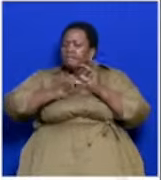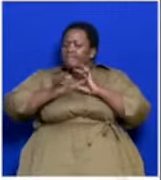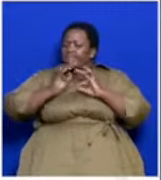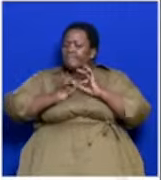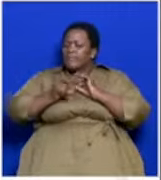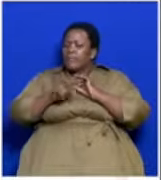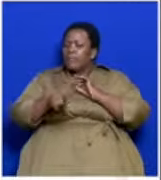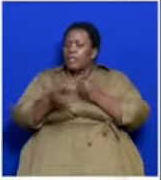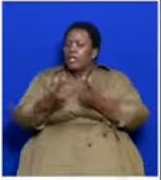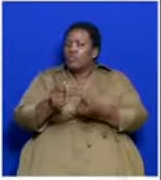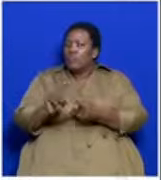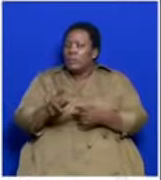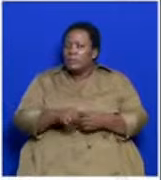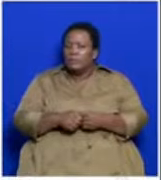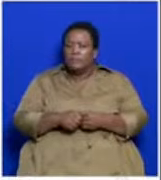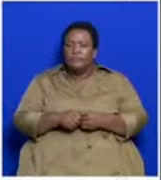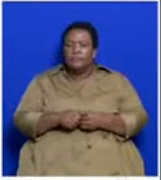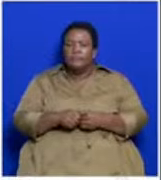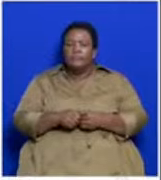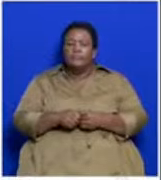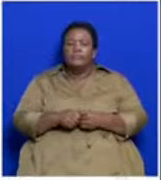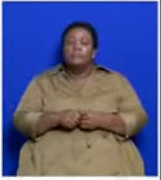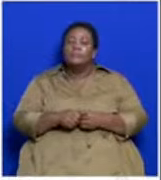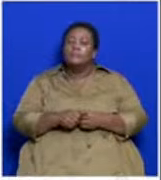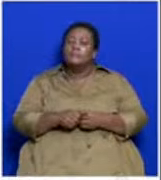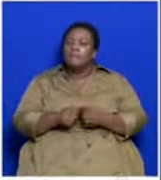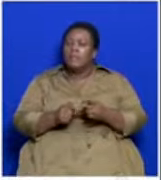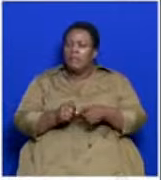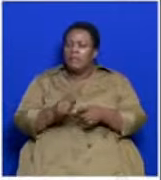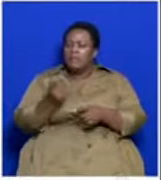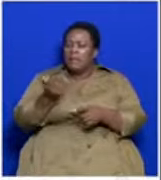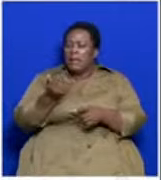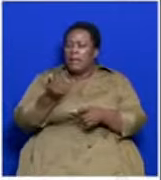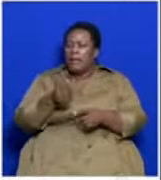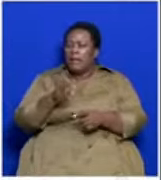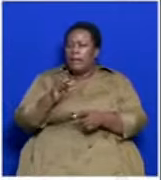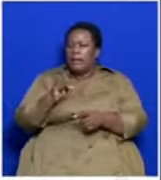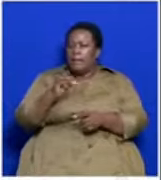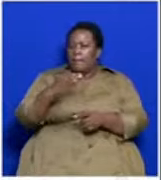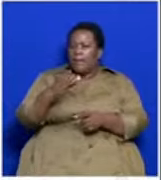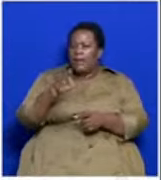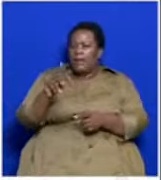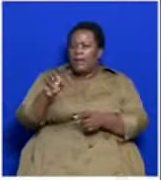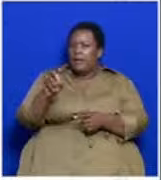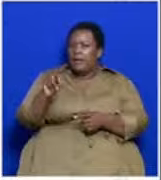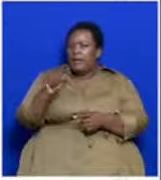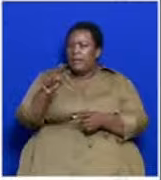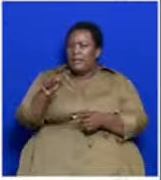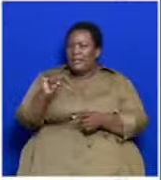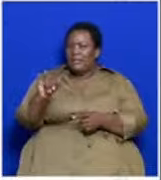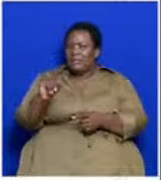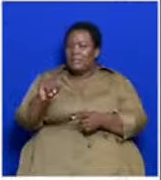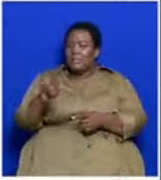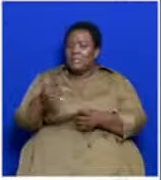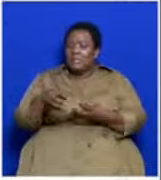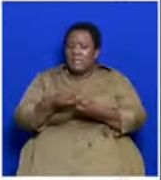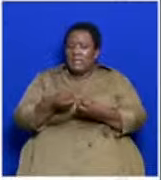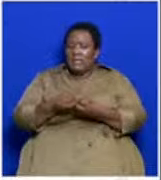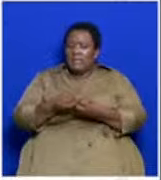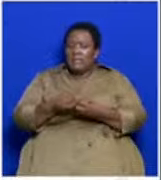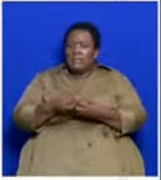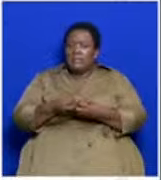This looks like Mackenzie, and then the items that he's putting inside the box,